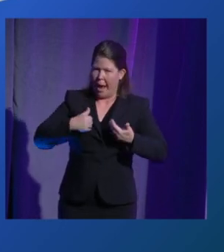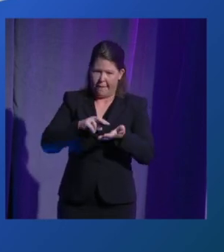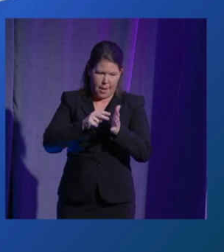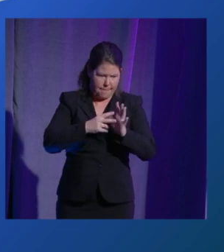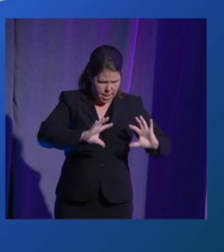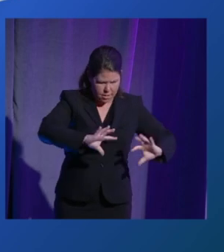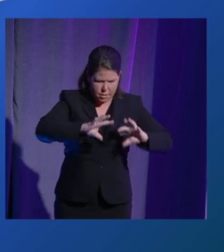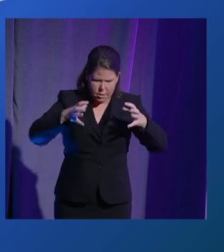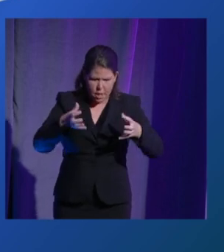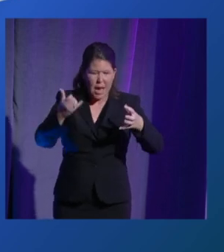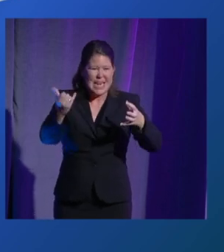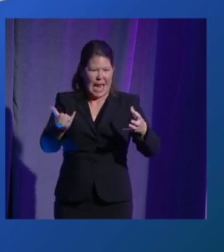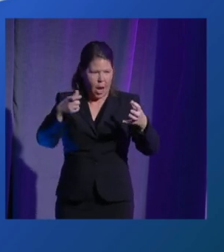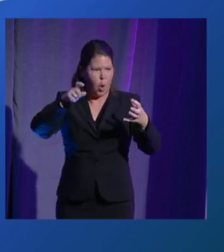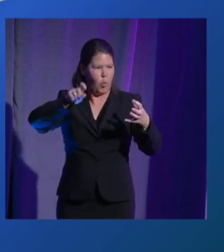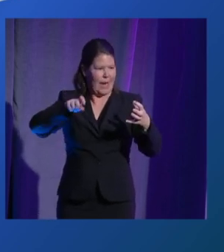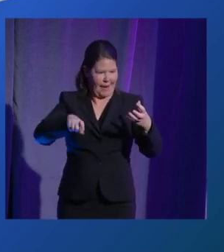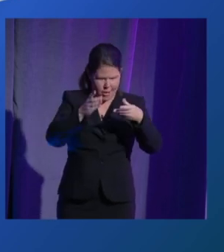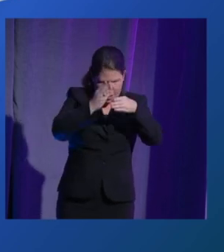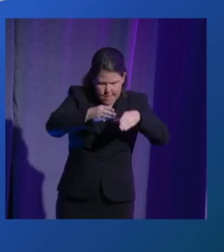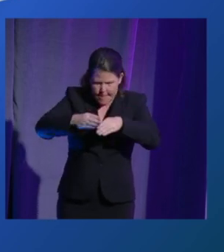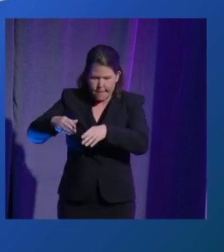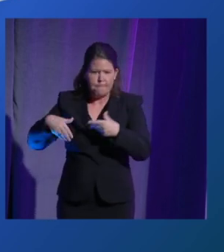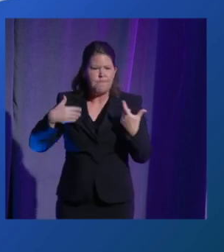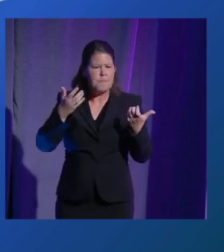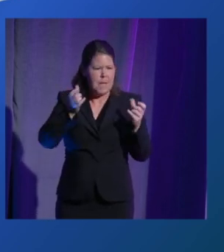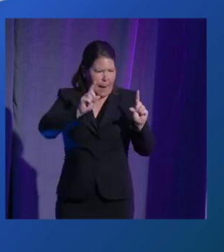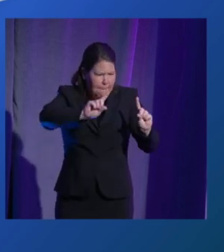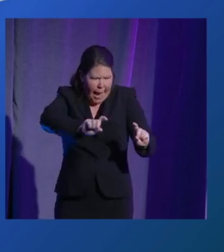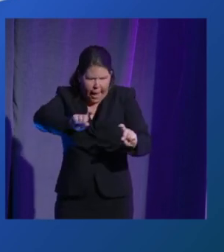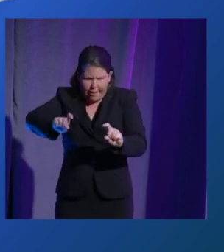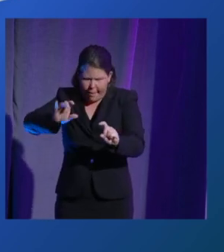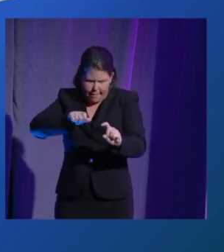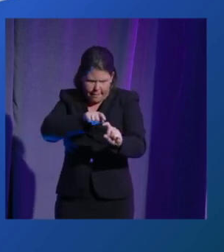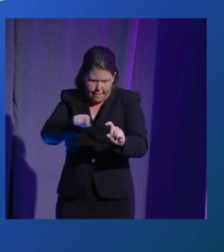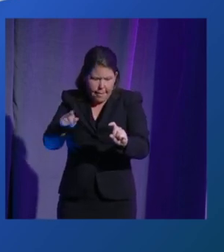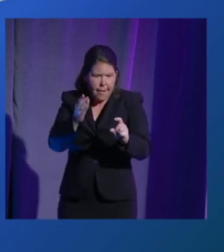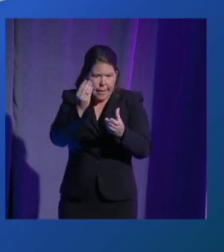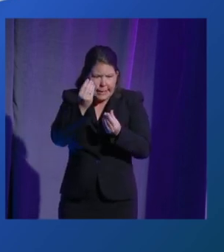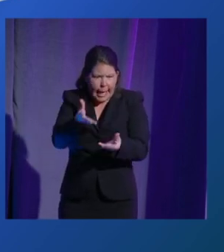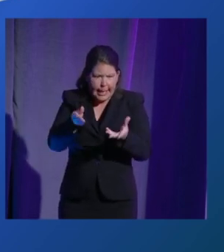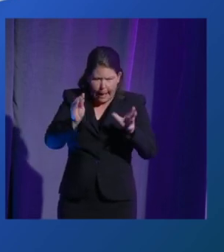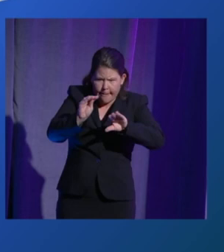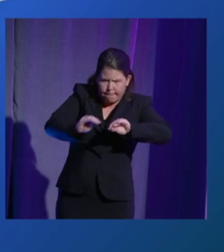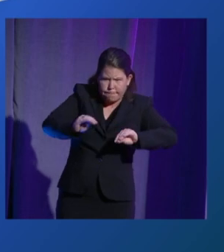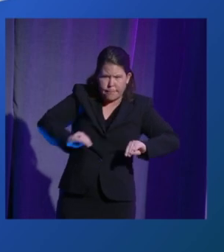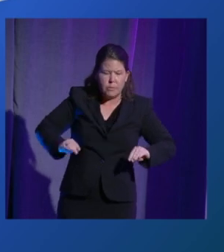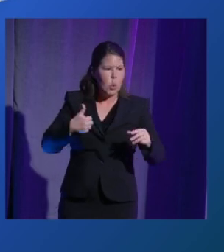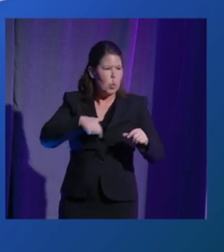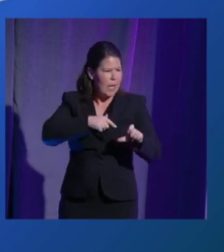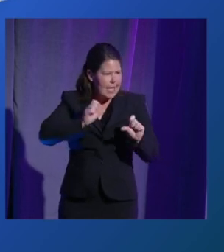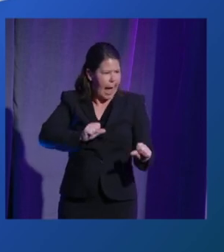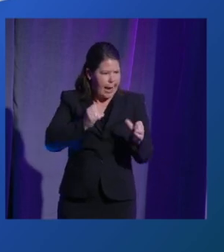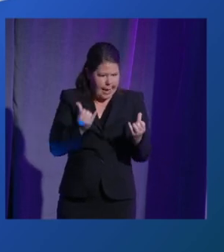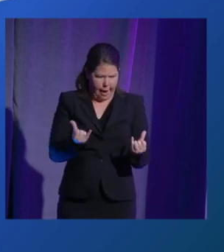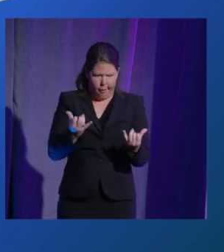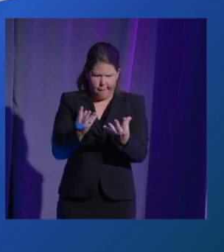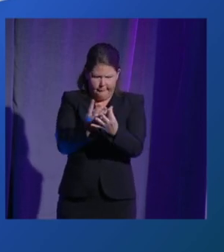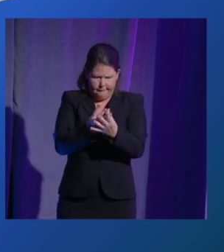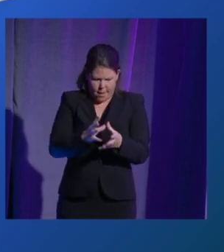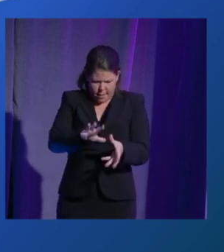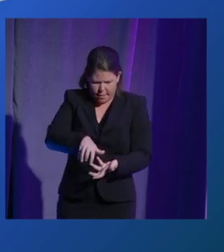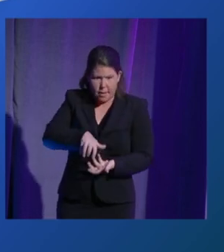look for the new H but now we can understand what is in the data to a point where we can generate new content right